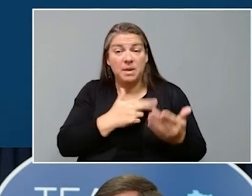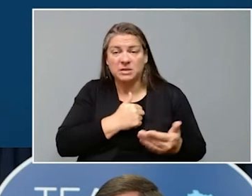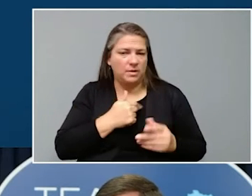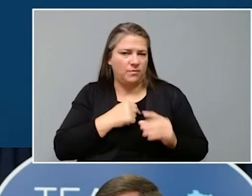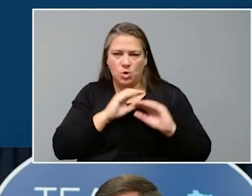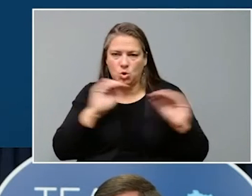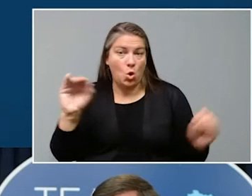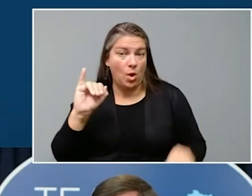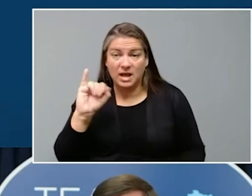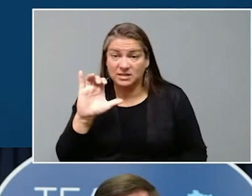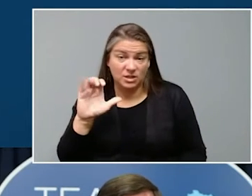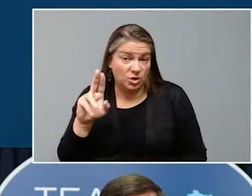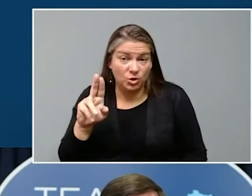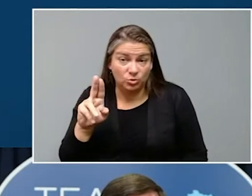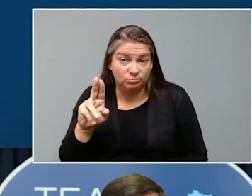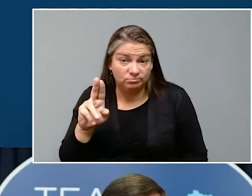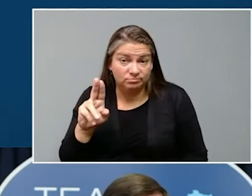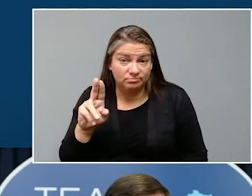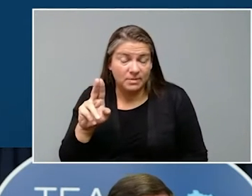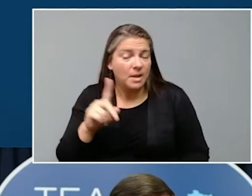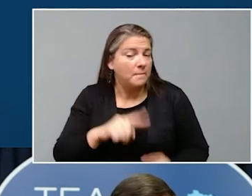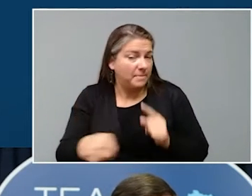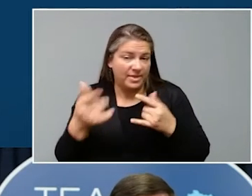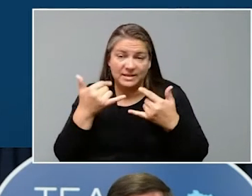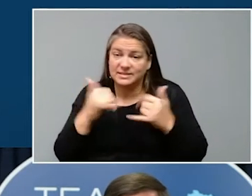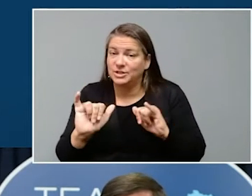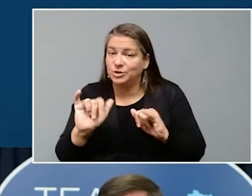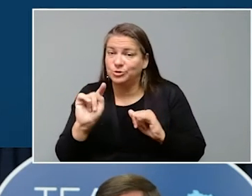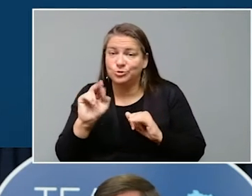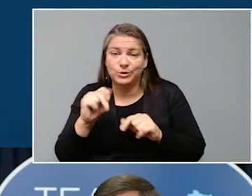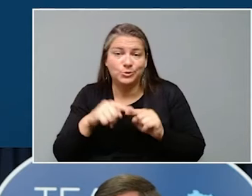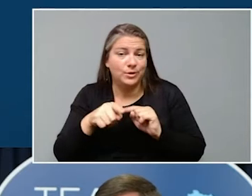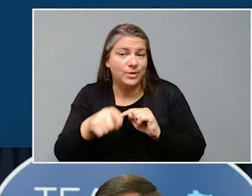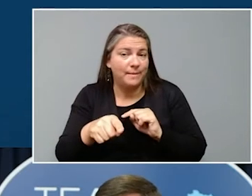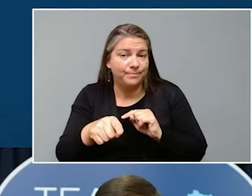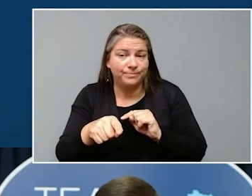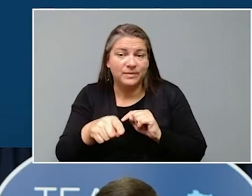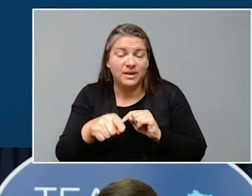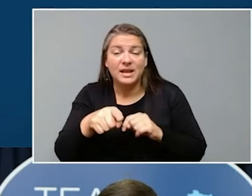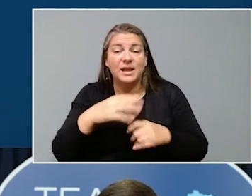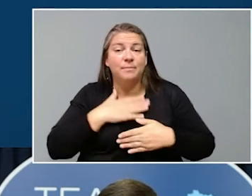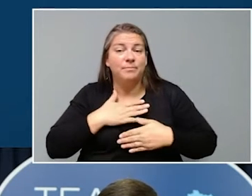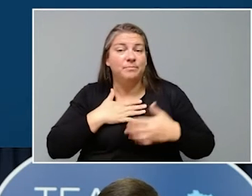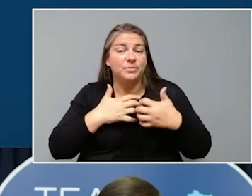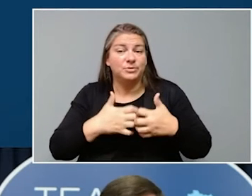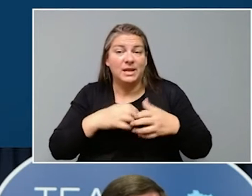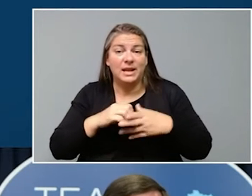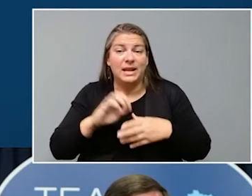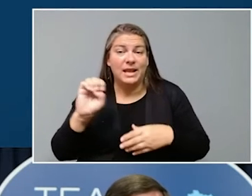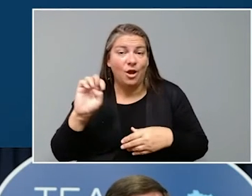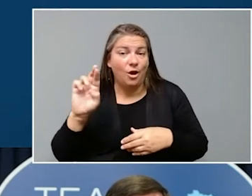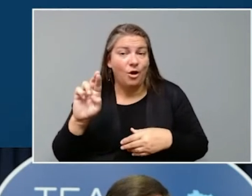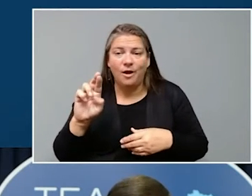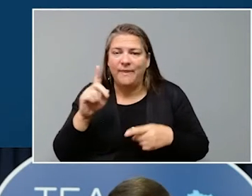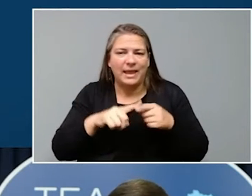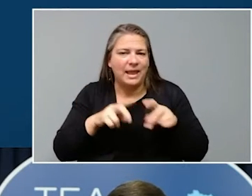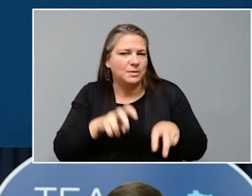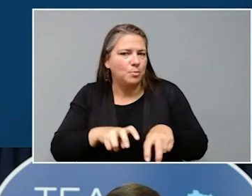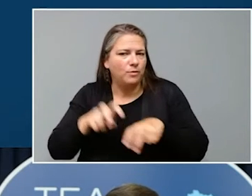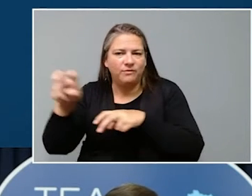those patients. They got people on a ventilator in the emergency room that they can't stabilize to ultimately move. And those that do,